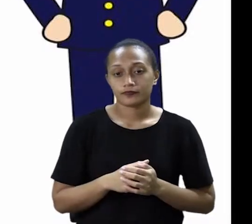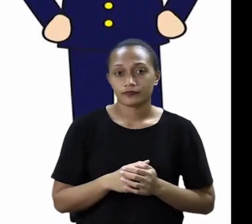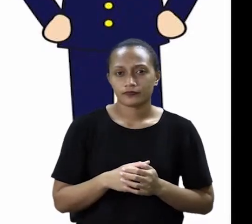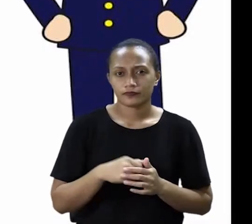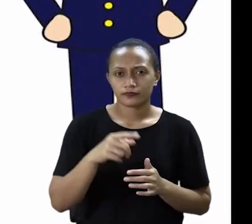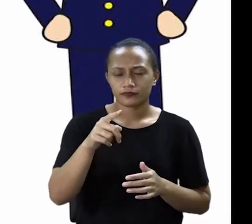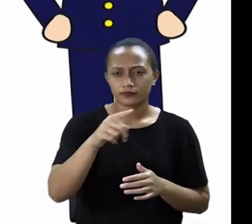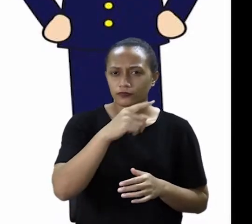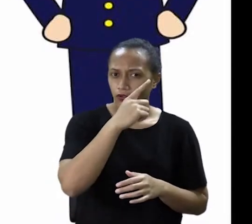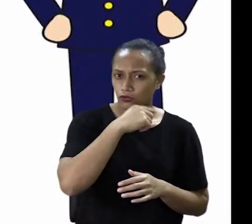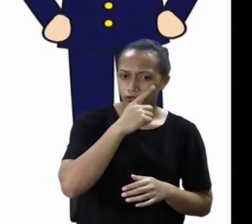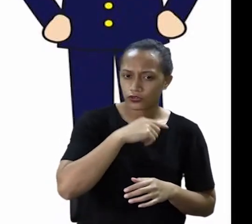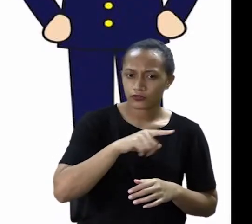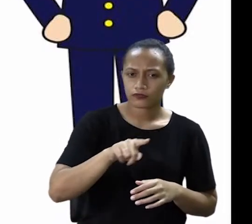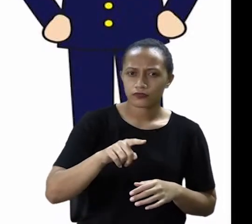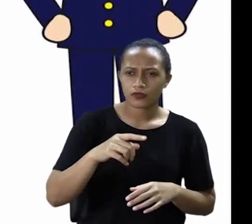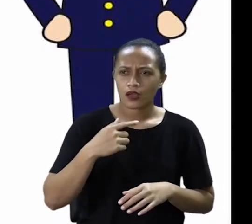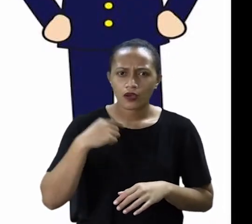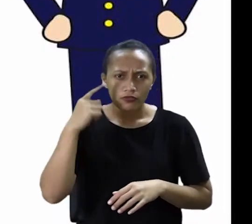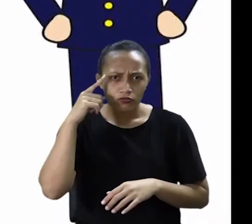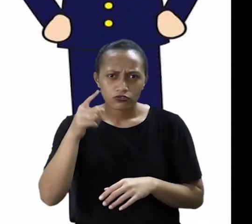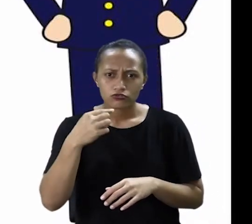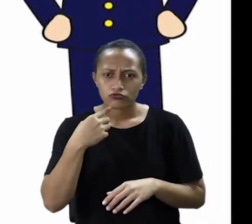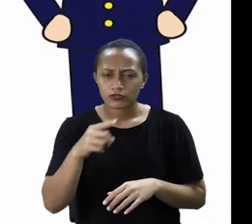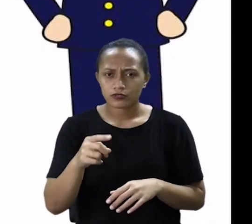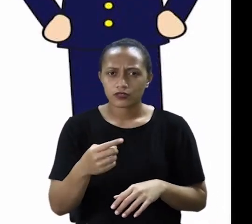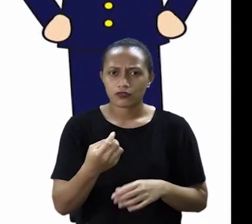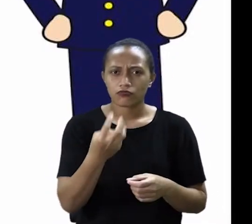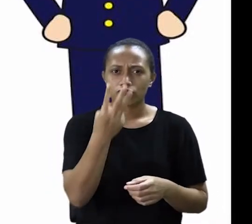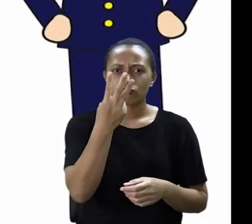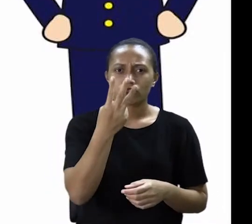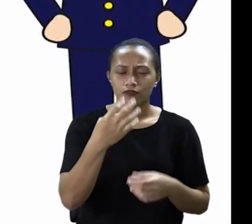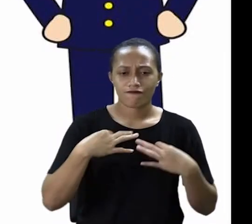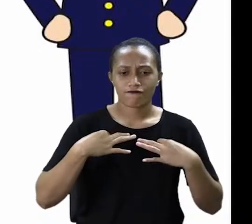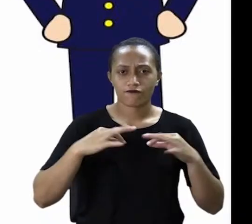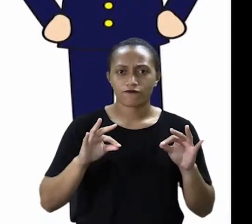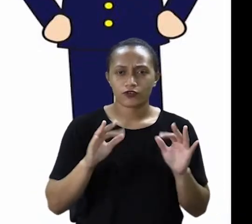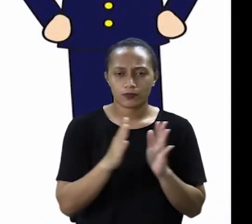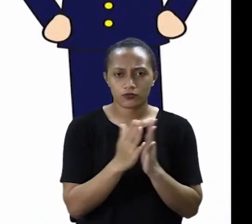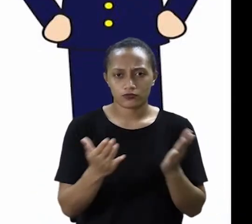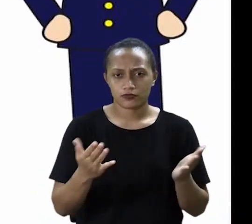Anne: I thought you said you got free books yesterday.